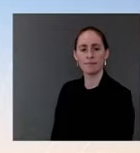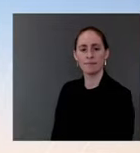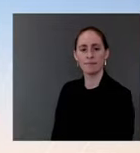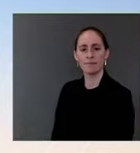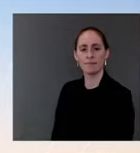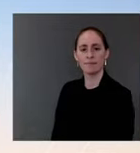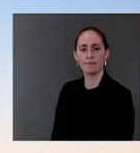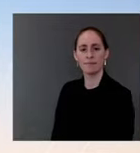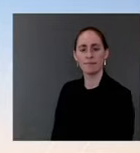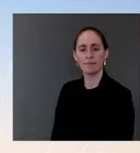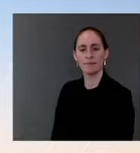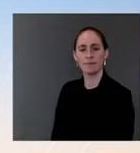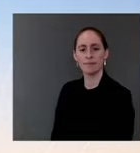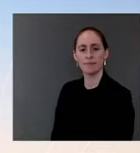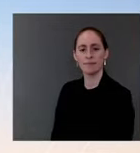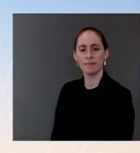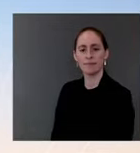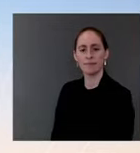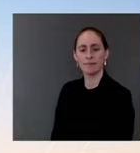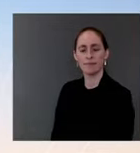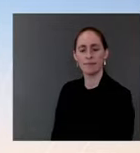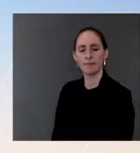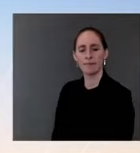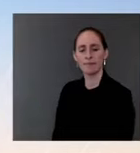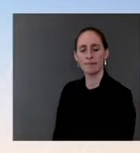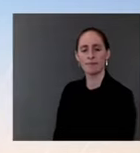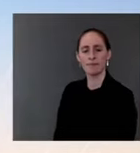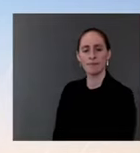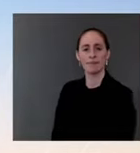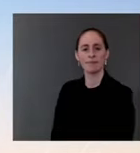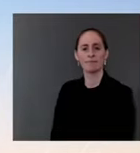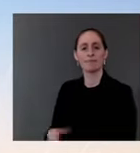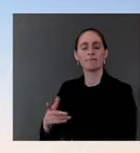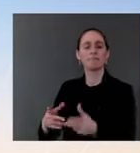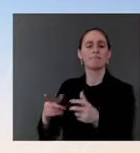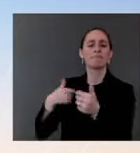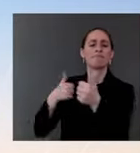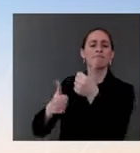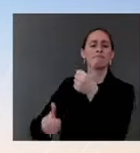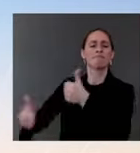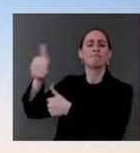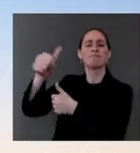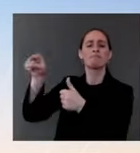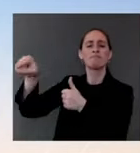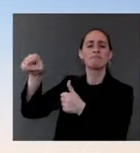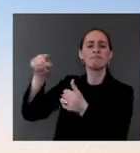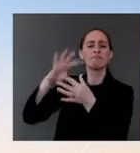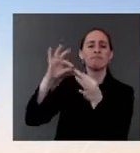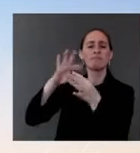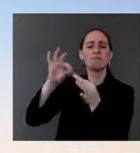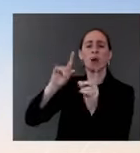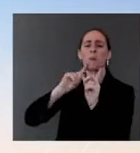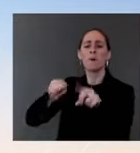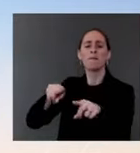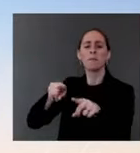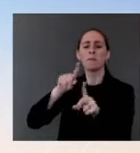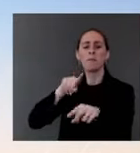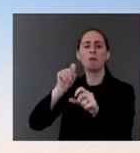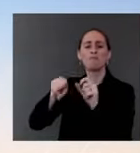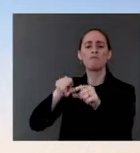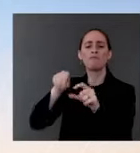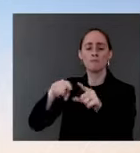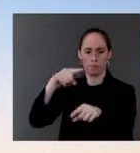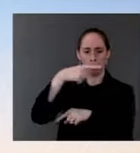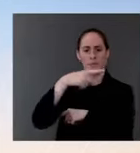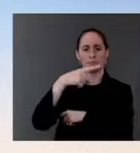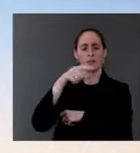during that interview, he said that the number of al-Qaeda members in Afghanistan has, in his words, probably slightly